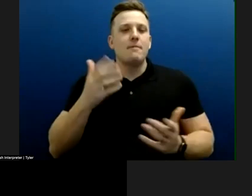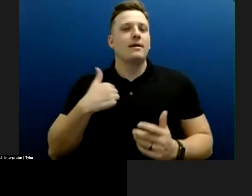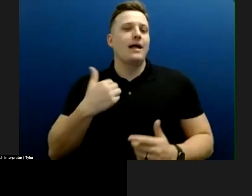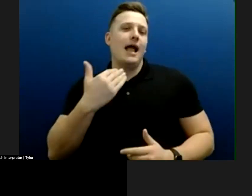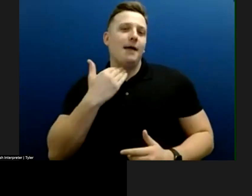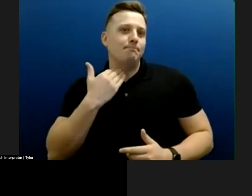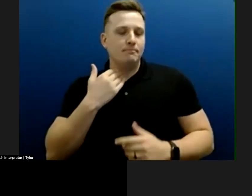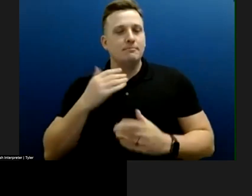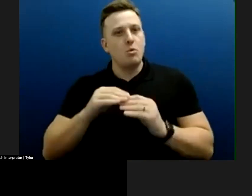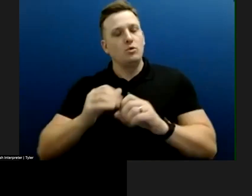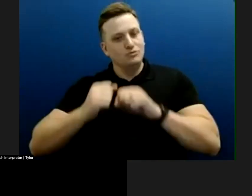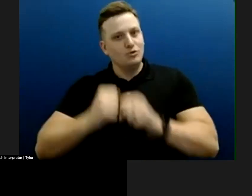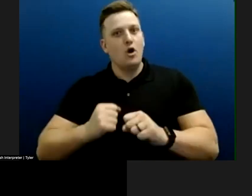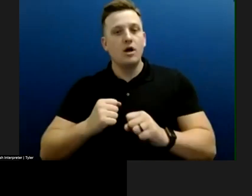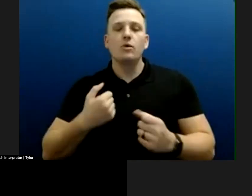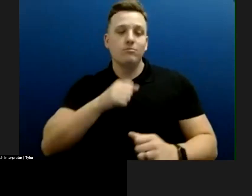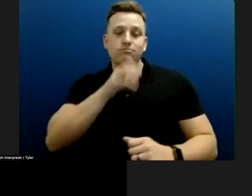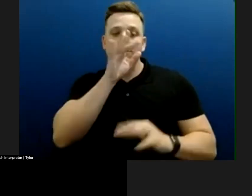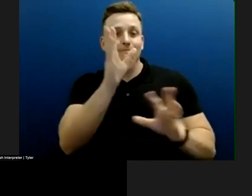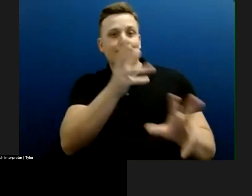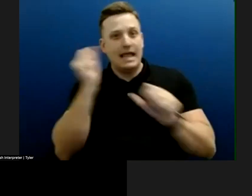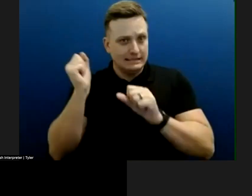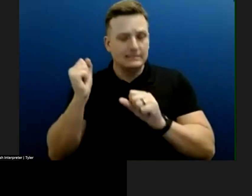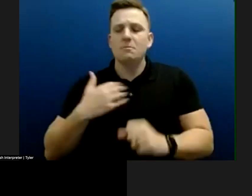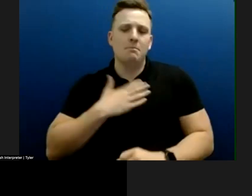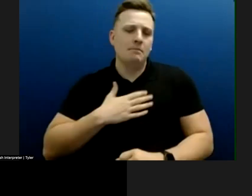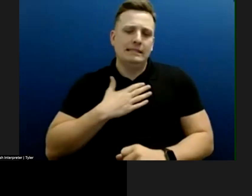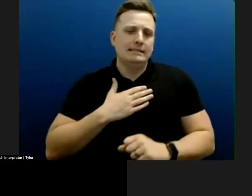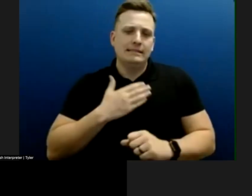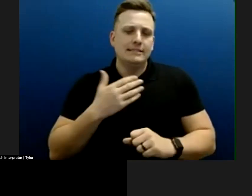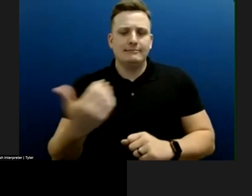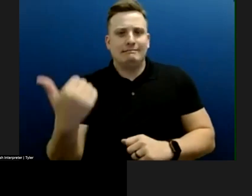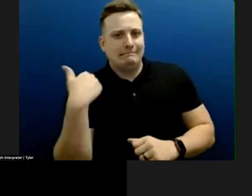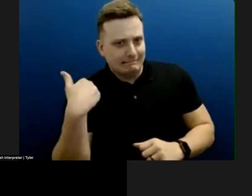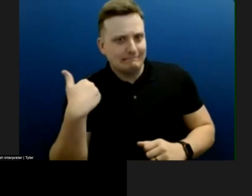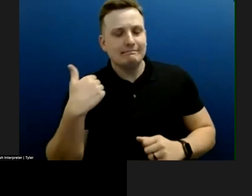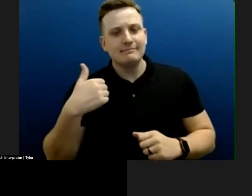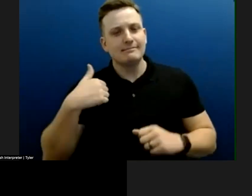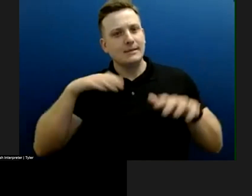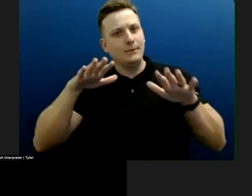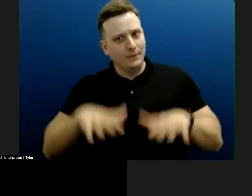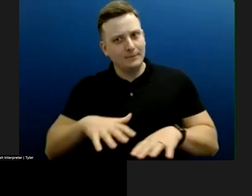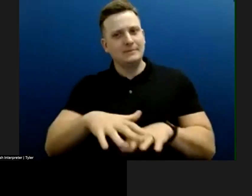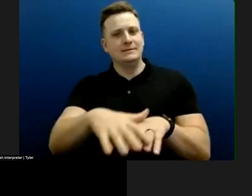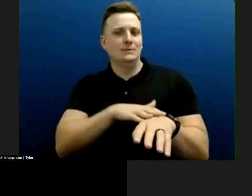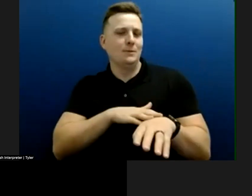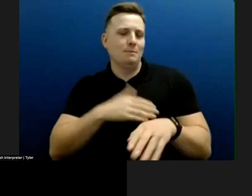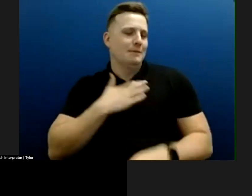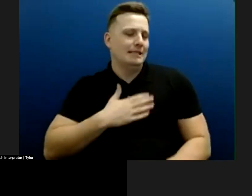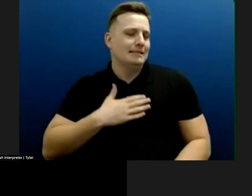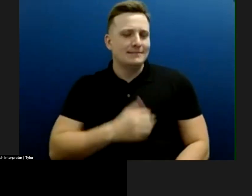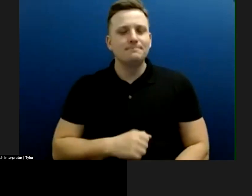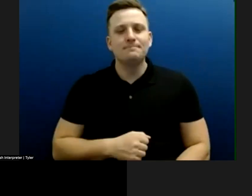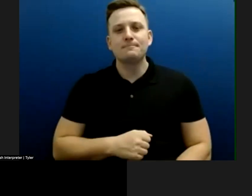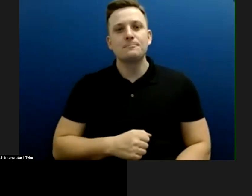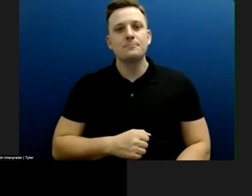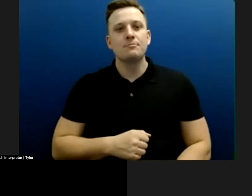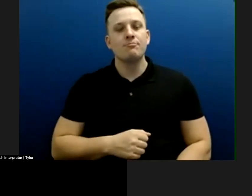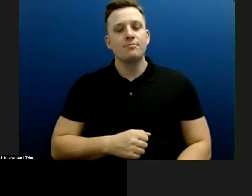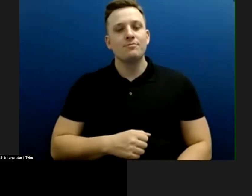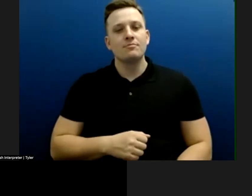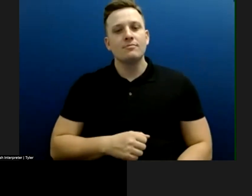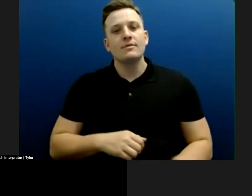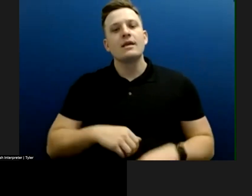get strong or fast. So just tell me to slow down if that's the case. So yes, I've been